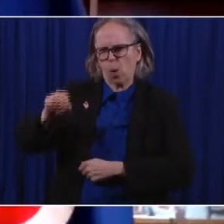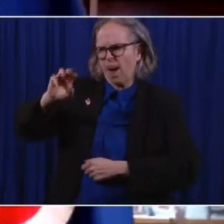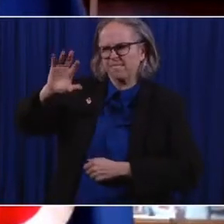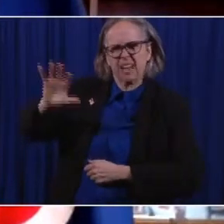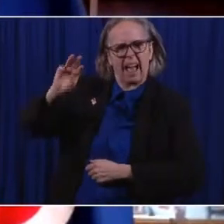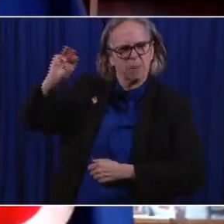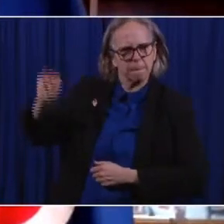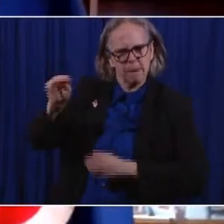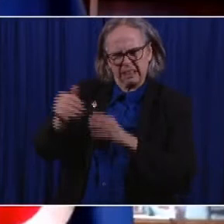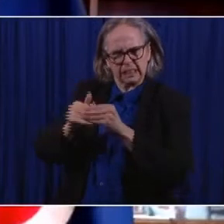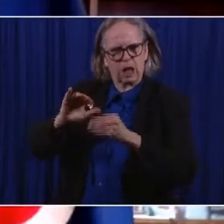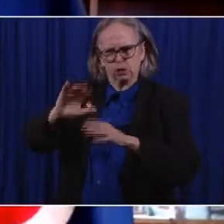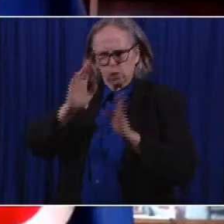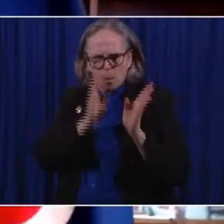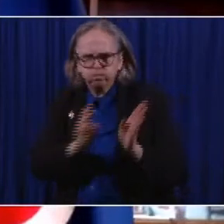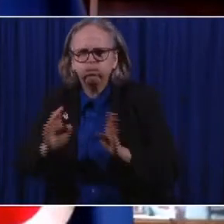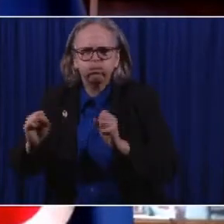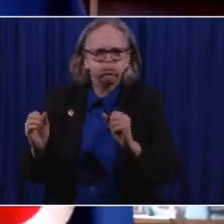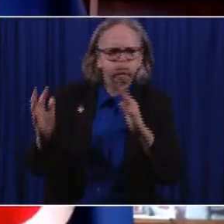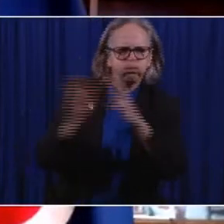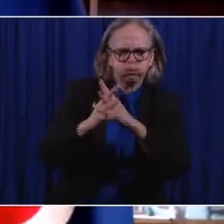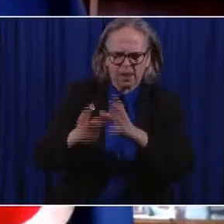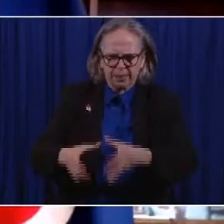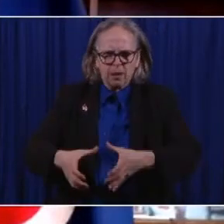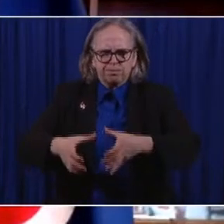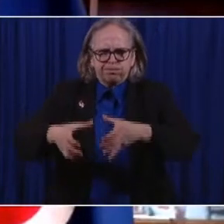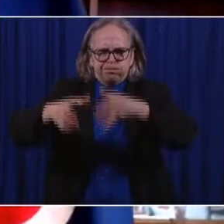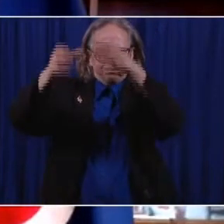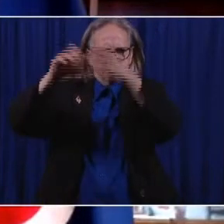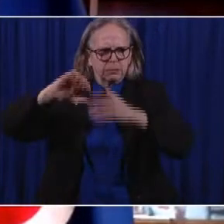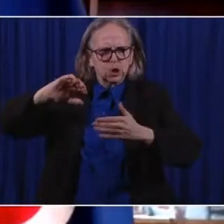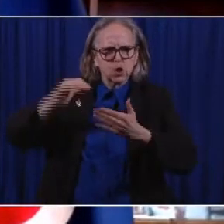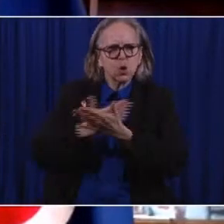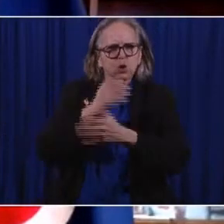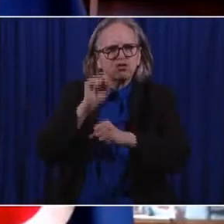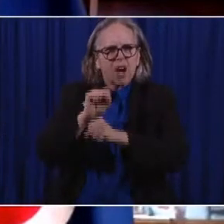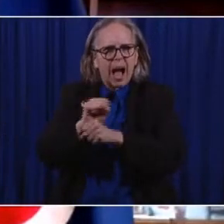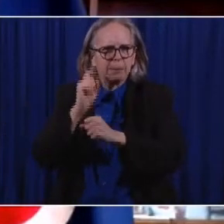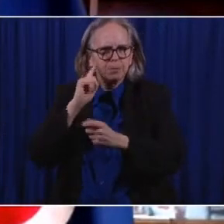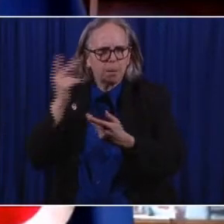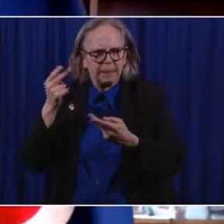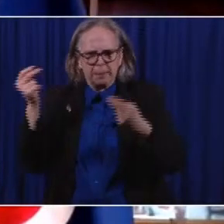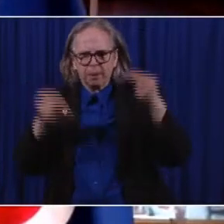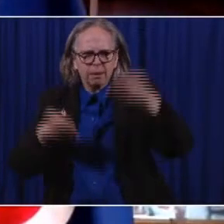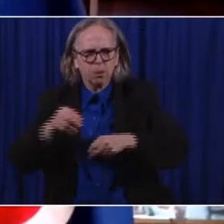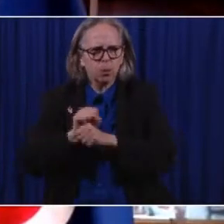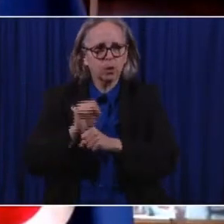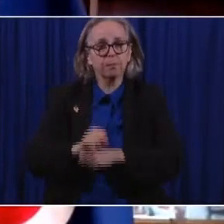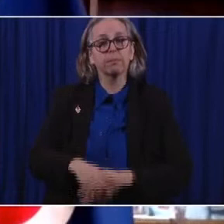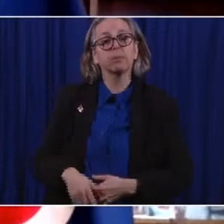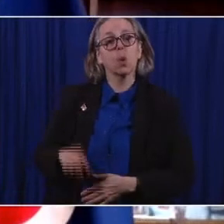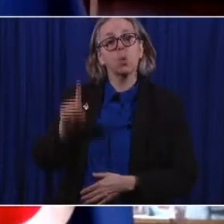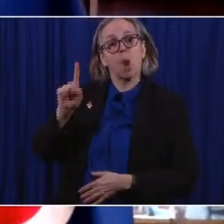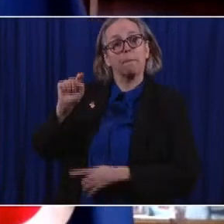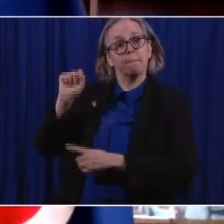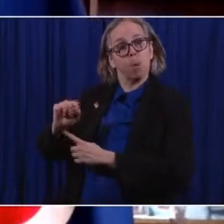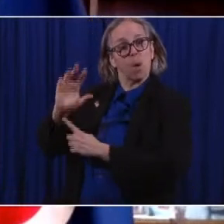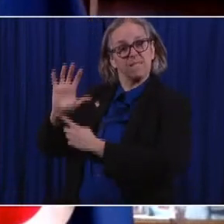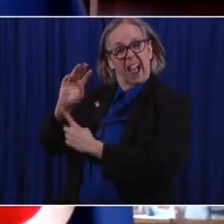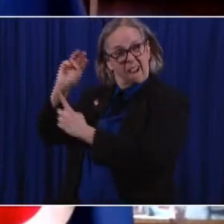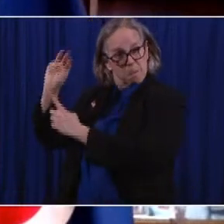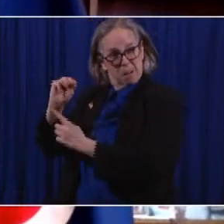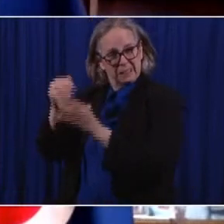these facilities and the new jobs that are coming. $1.5 million will also go to the Mahoning Valley Manufacturers